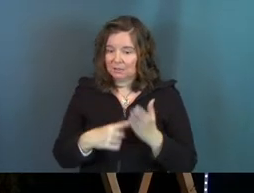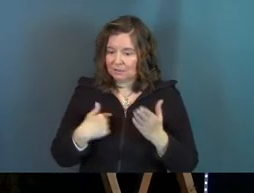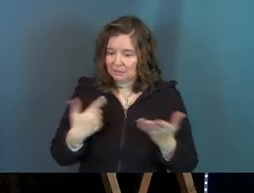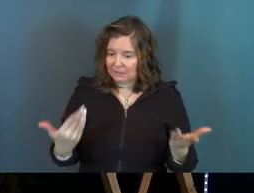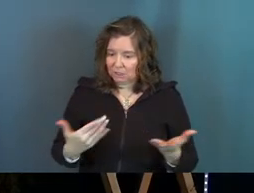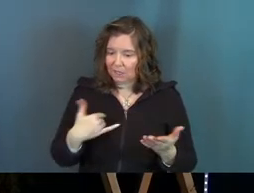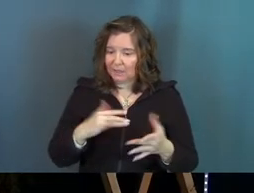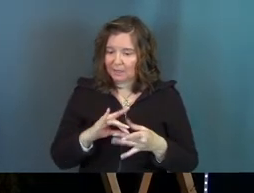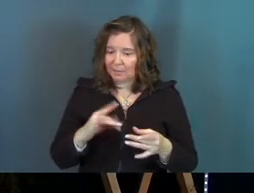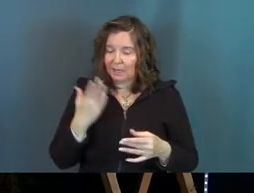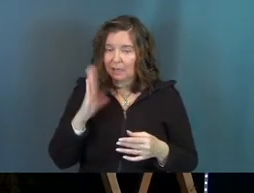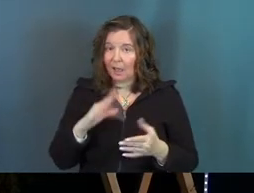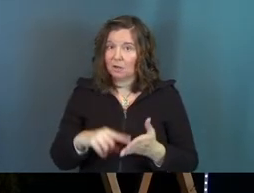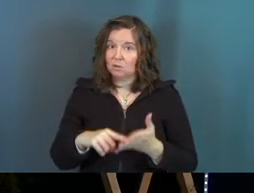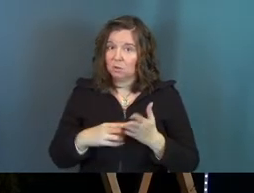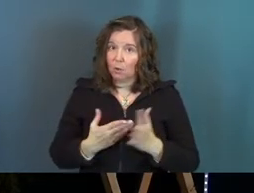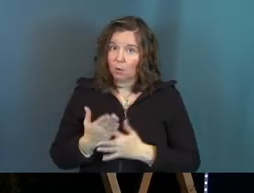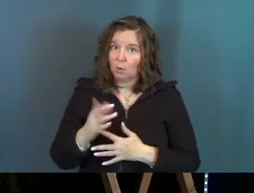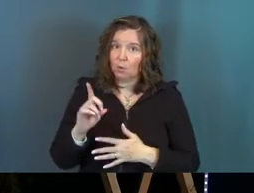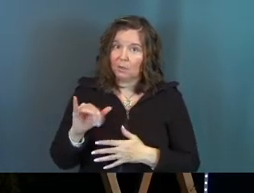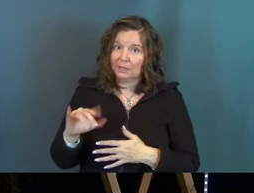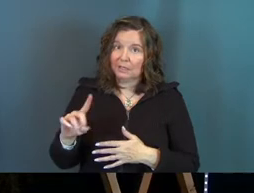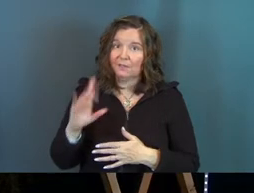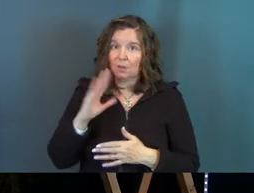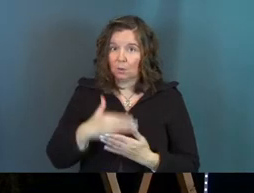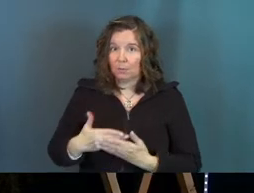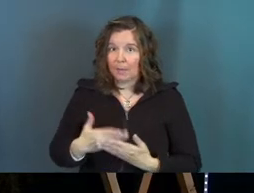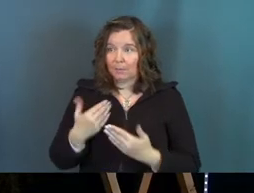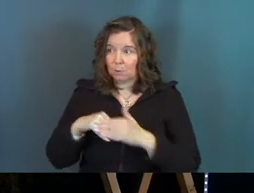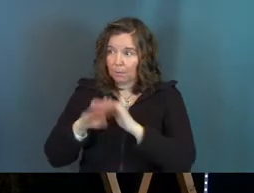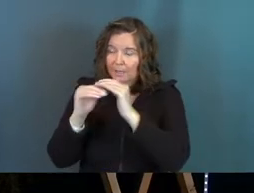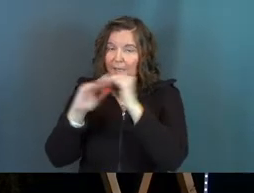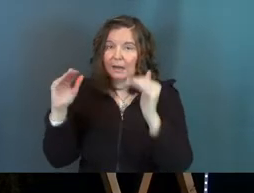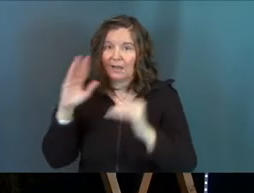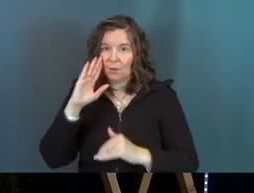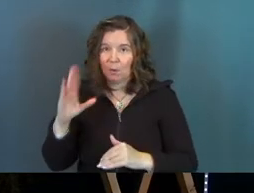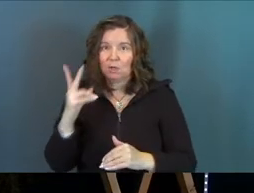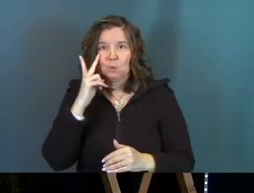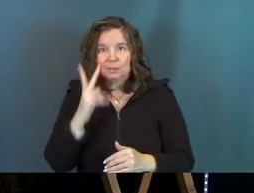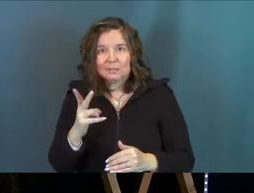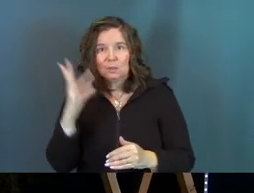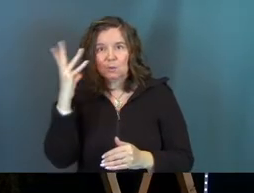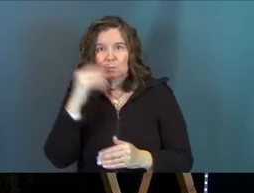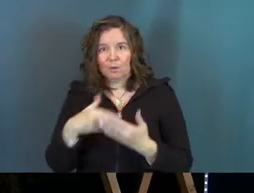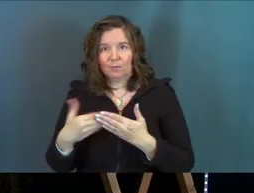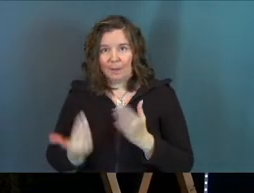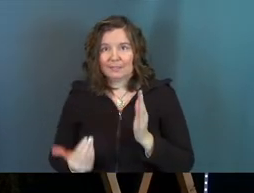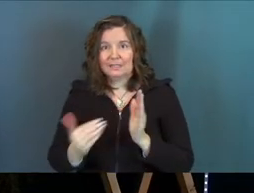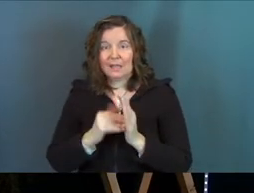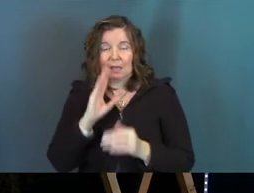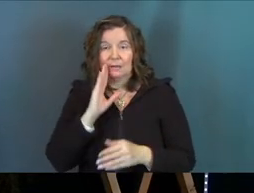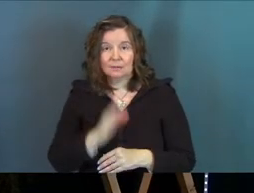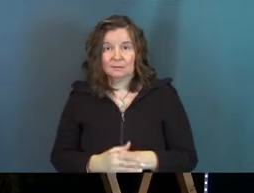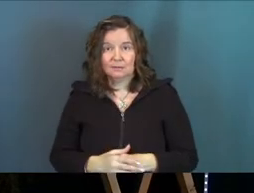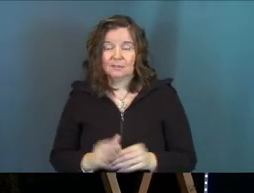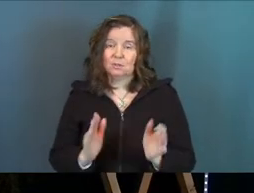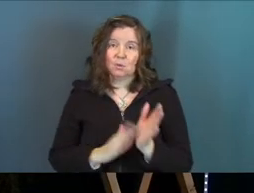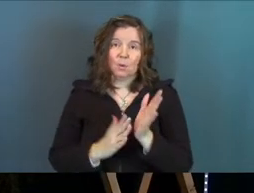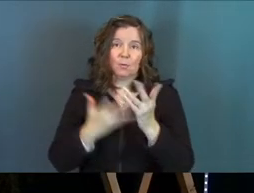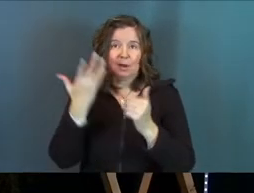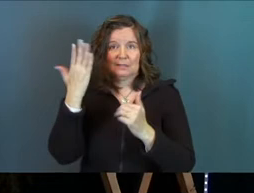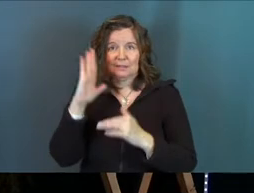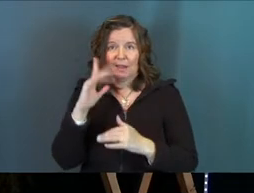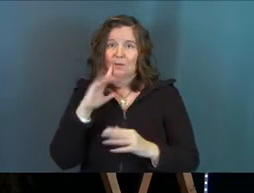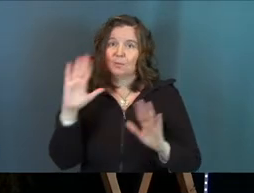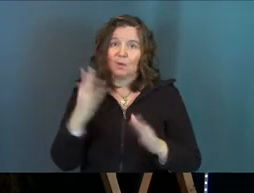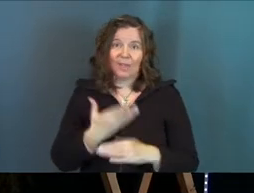us here in this passage, God reveals to us through David's situation, that those babies will be in heaven, and you will get to see those beautiful babies again. Praise God.